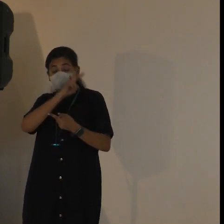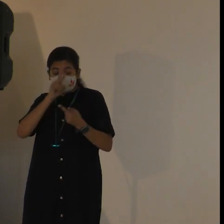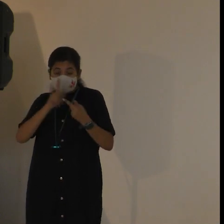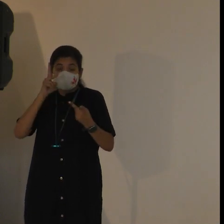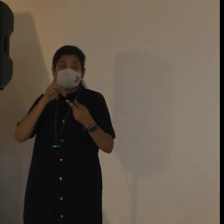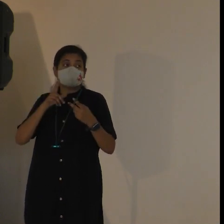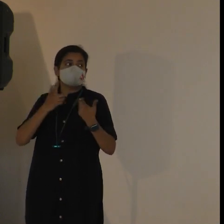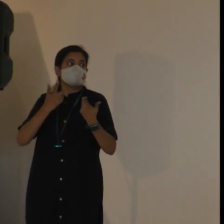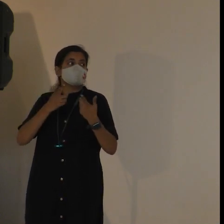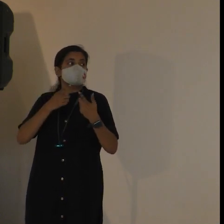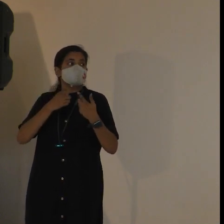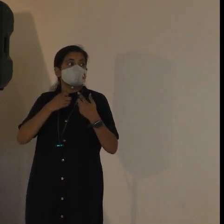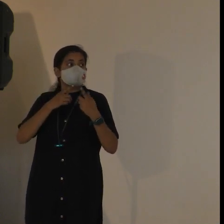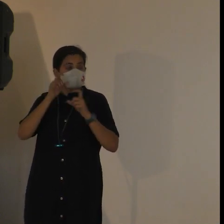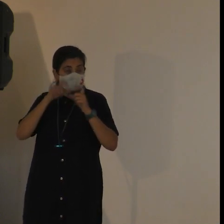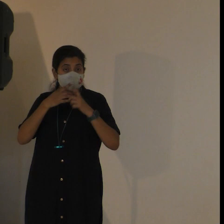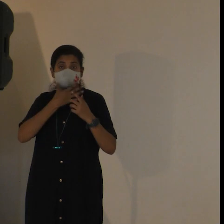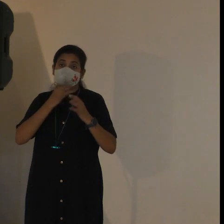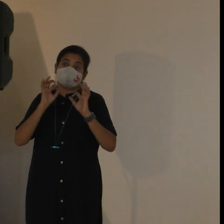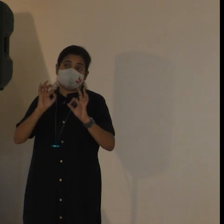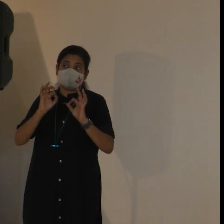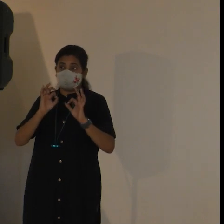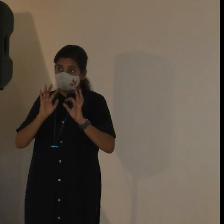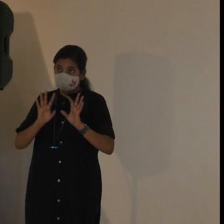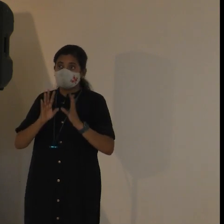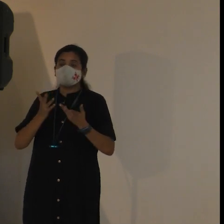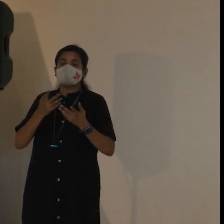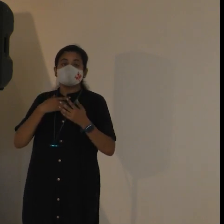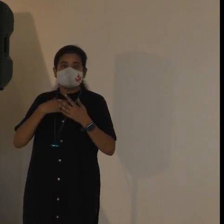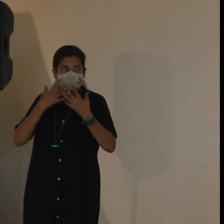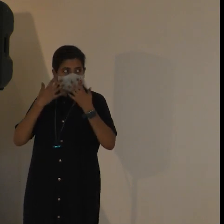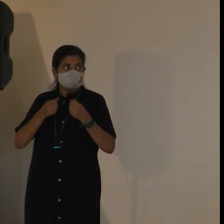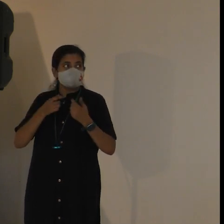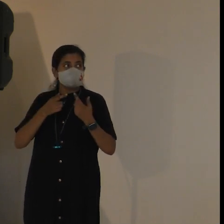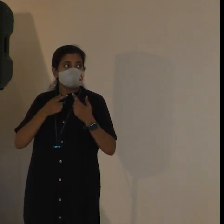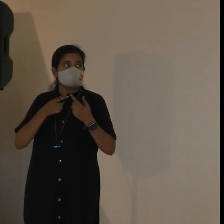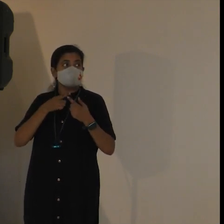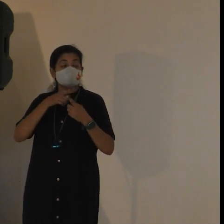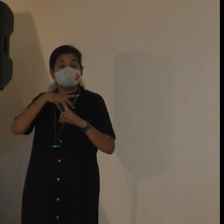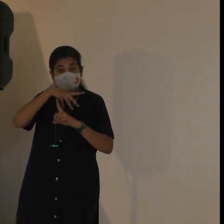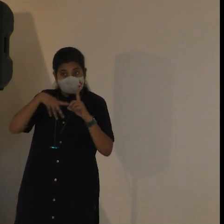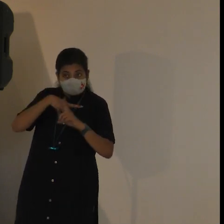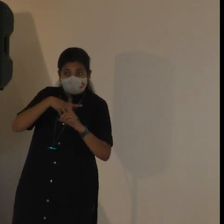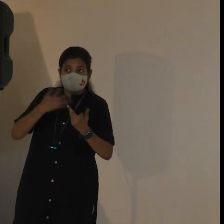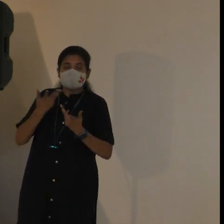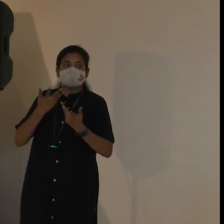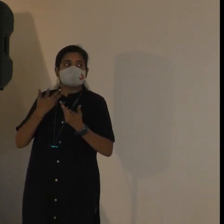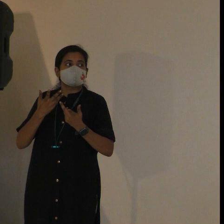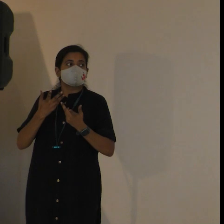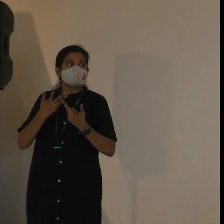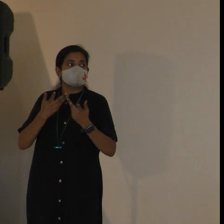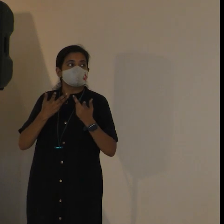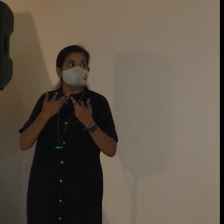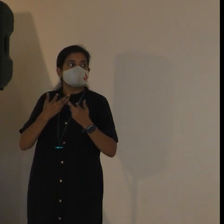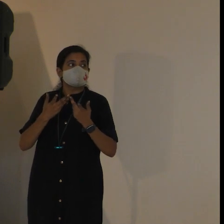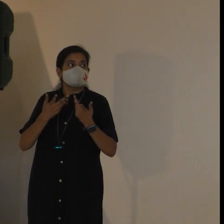all have shown us so beautifully. So one other aspect of this behind the scenes that you'd